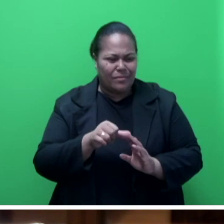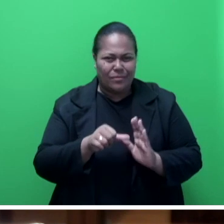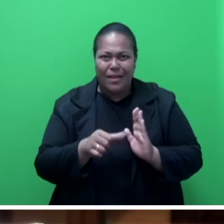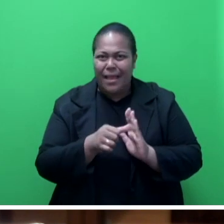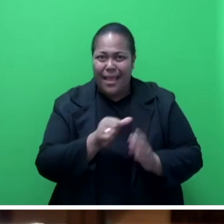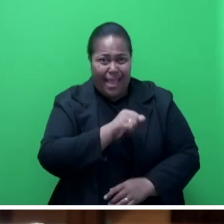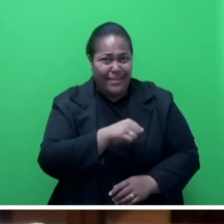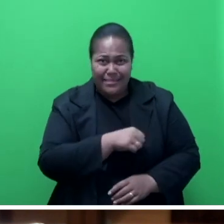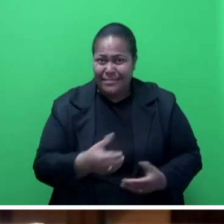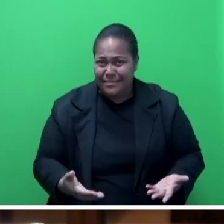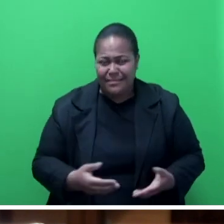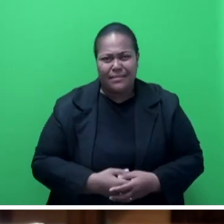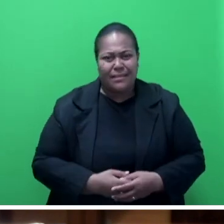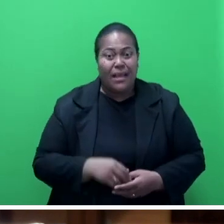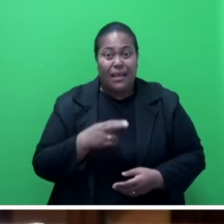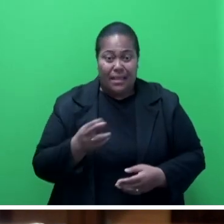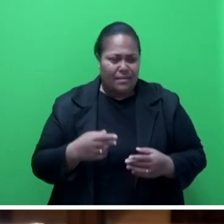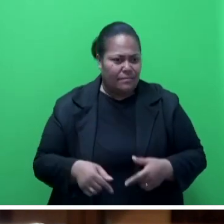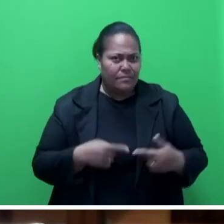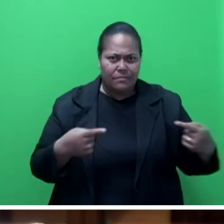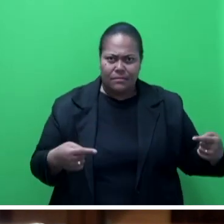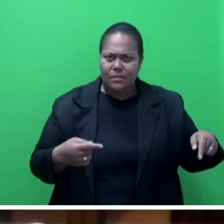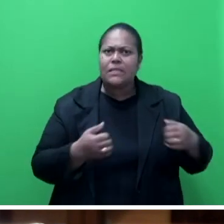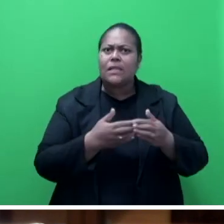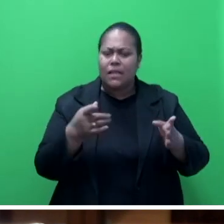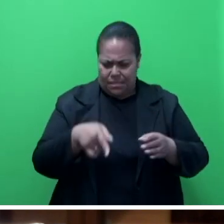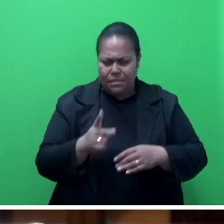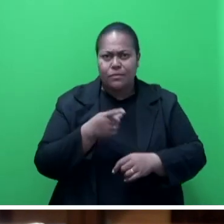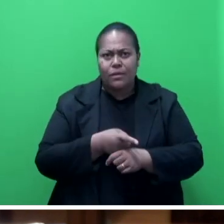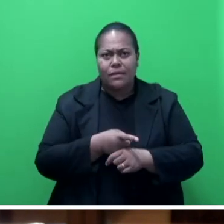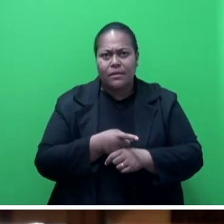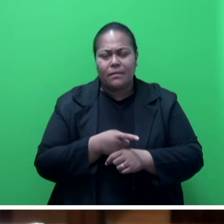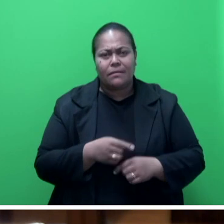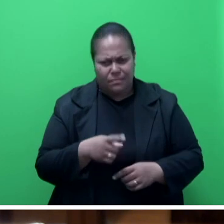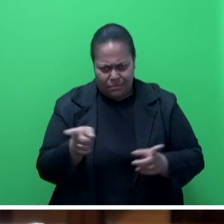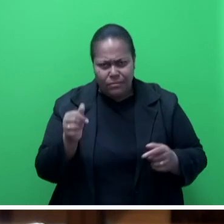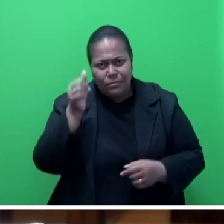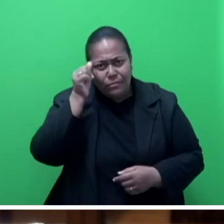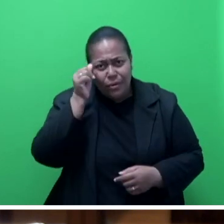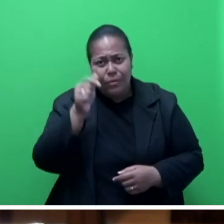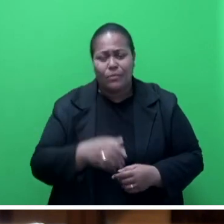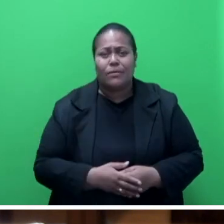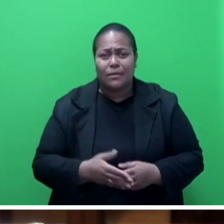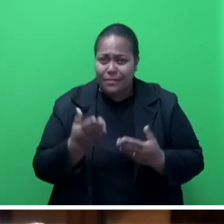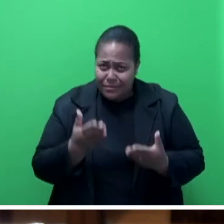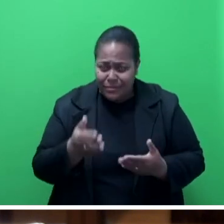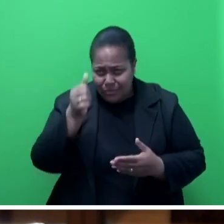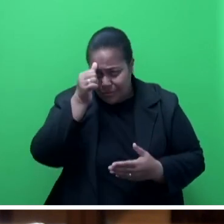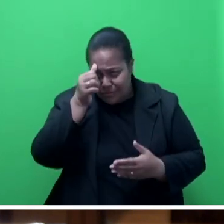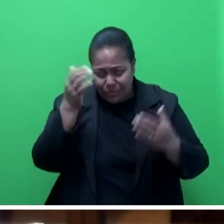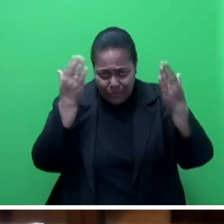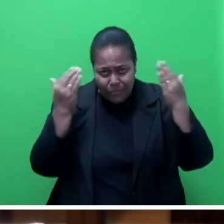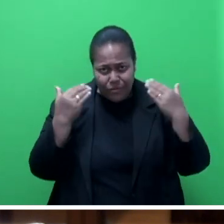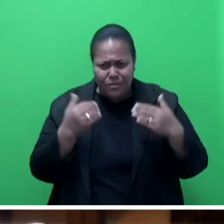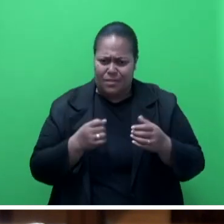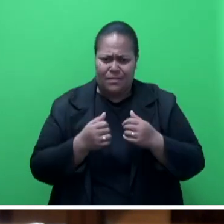the members opposite started the week. As you know, Honourable Speaker, they started the week walking